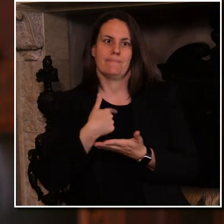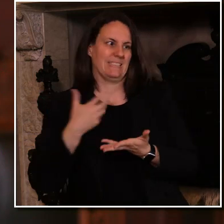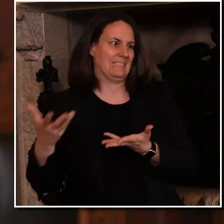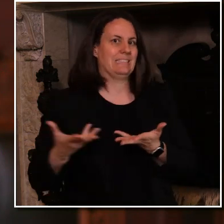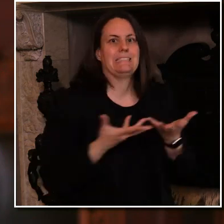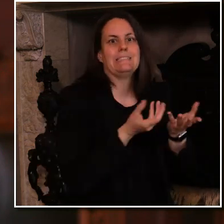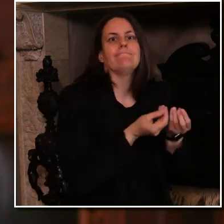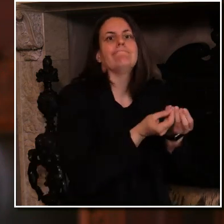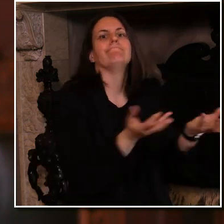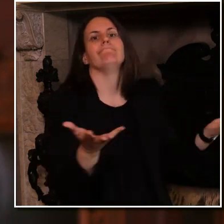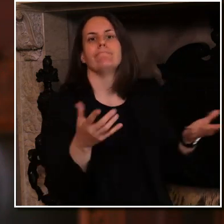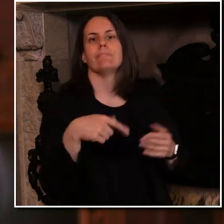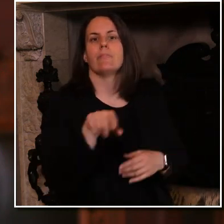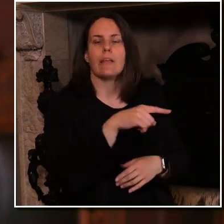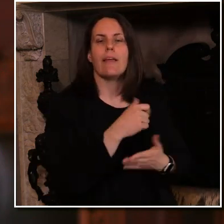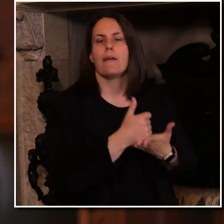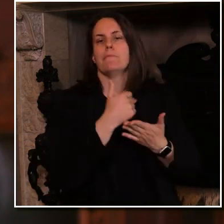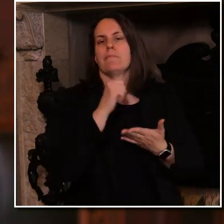of